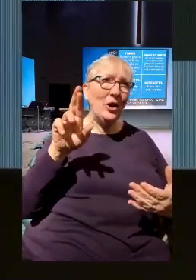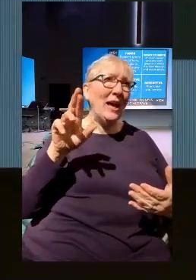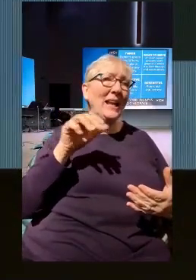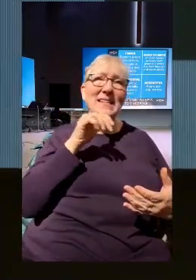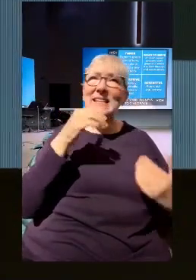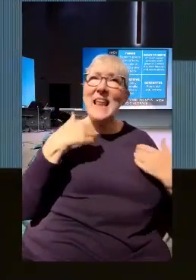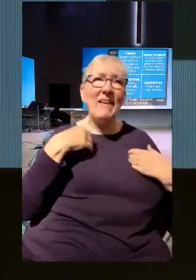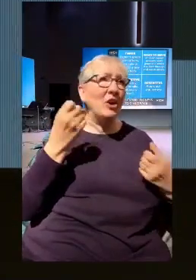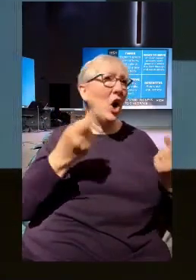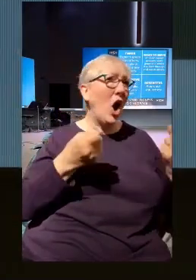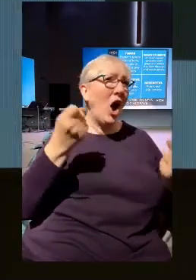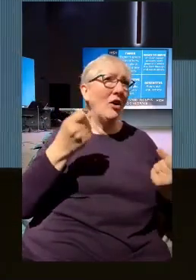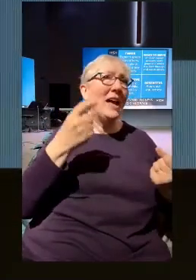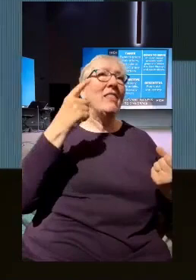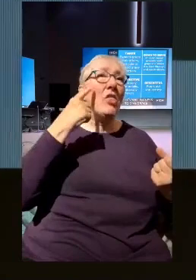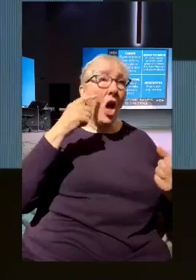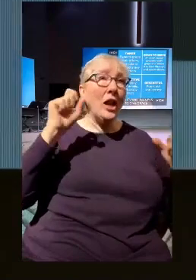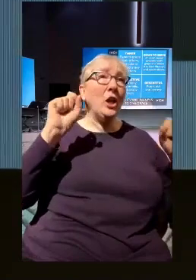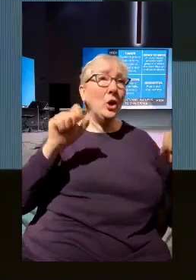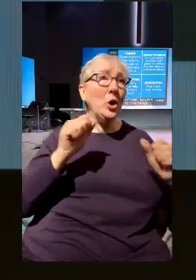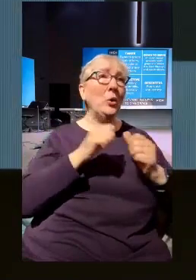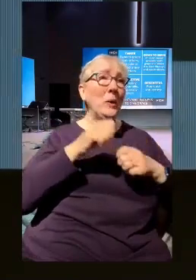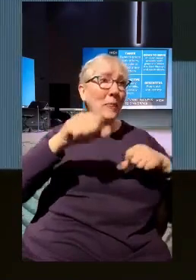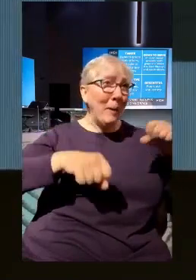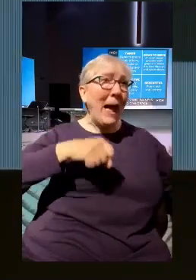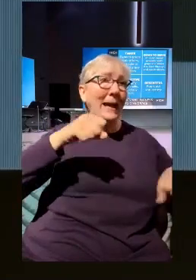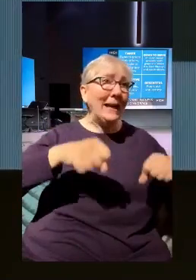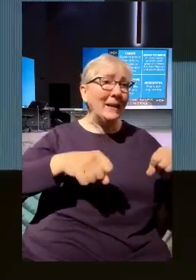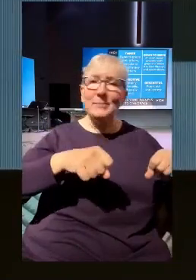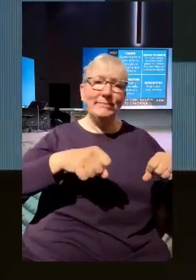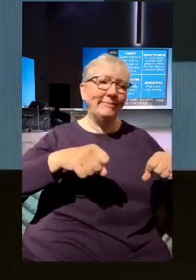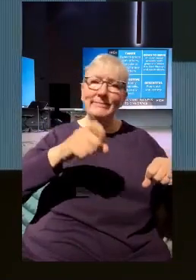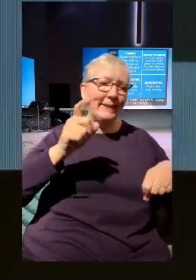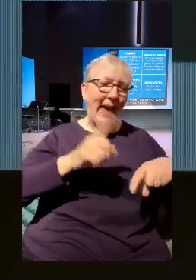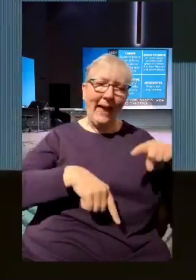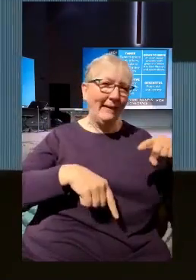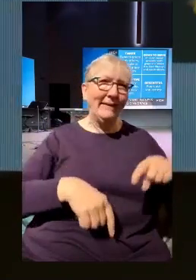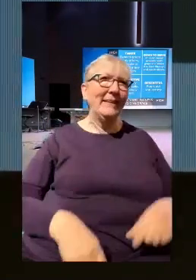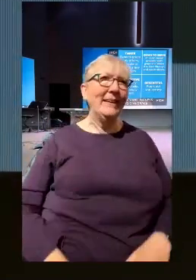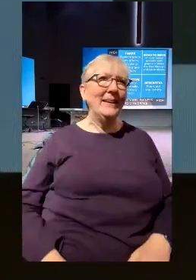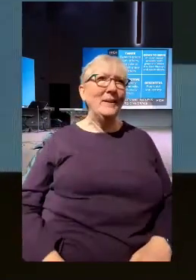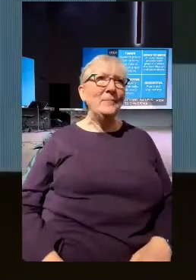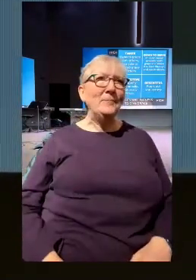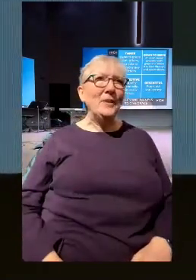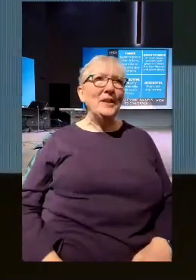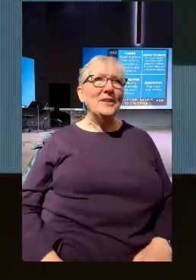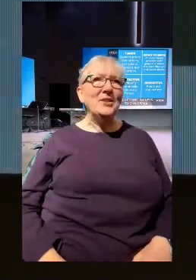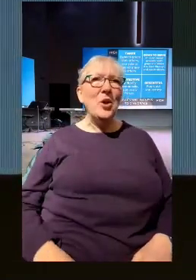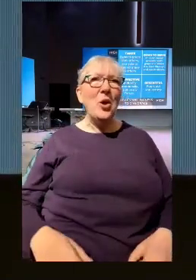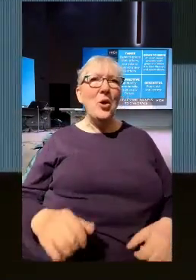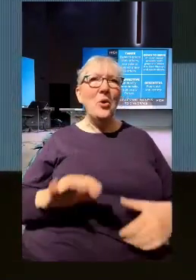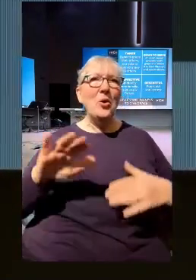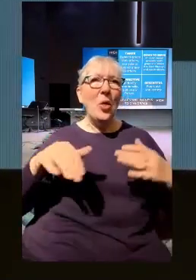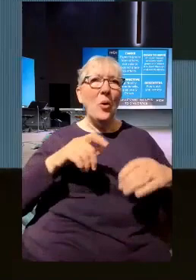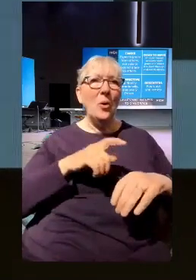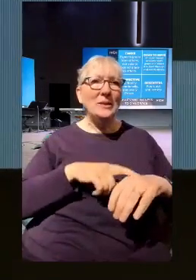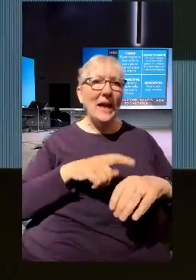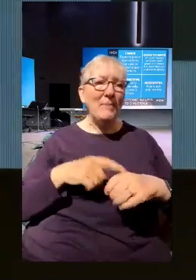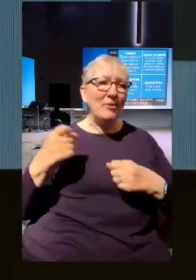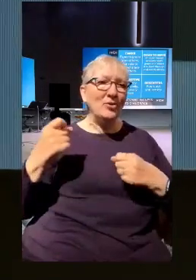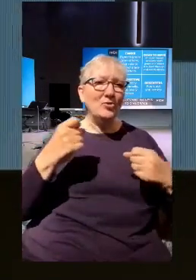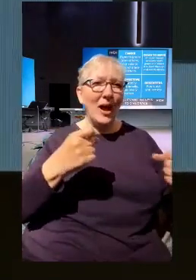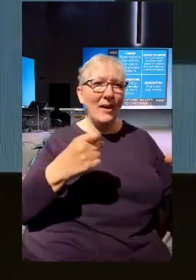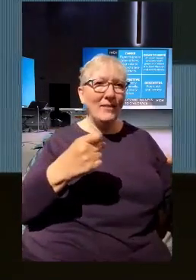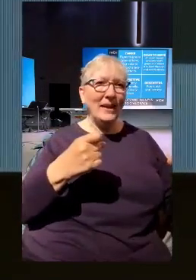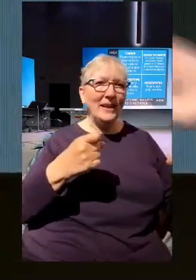make it work with his bike, and he couldn't. Now, the whole time I was driving to his apartment complex, I was thinking, I got to tell this guy